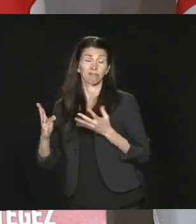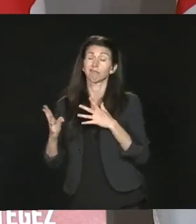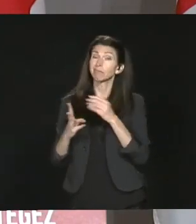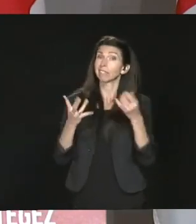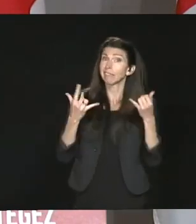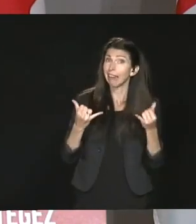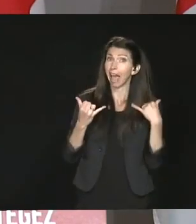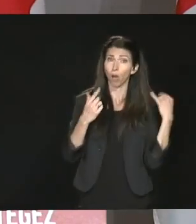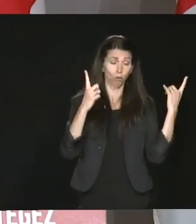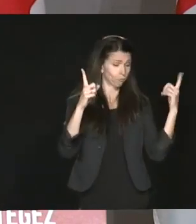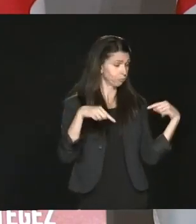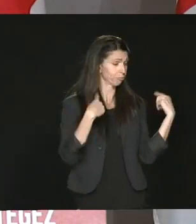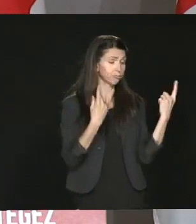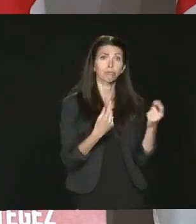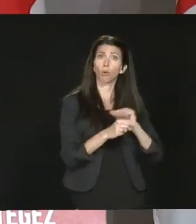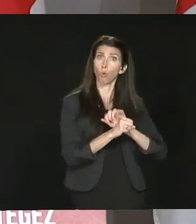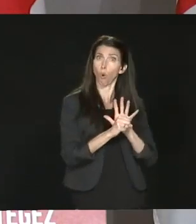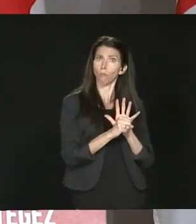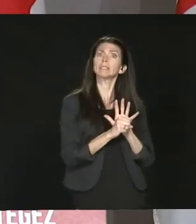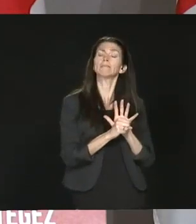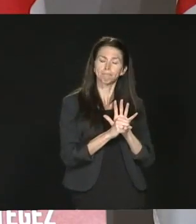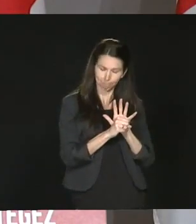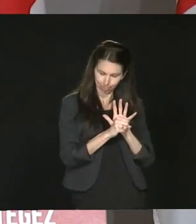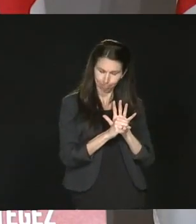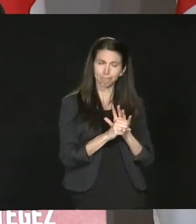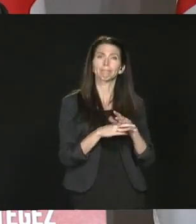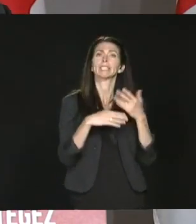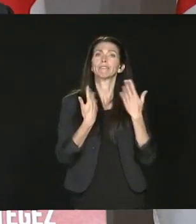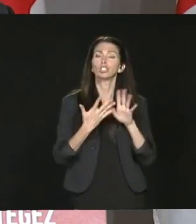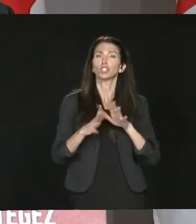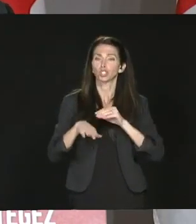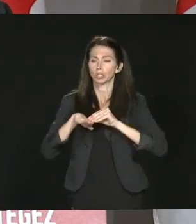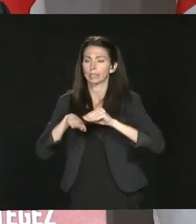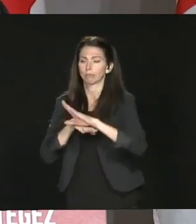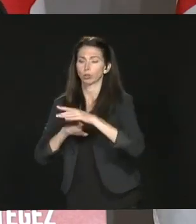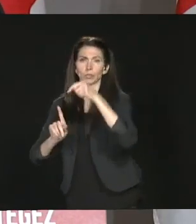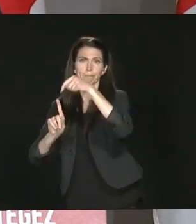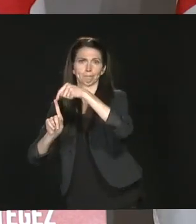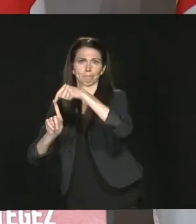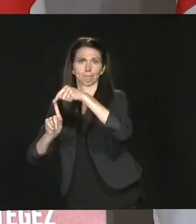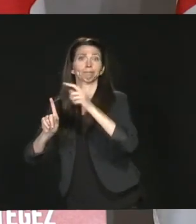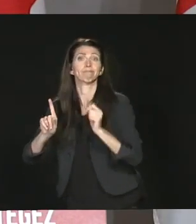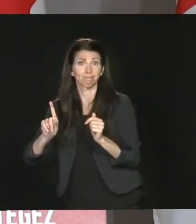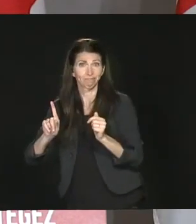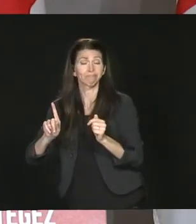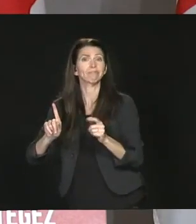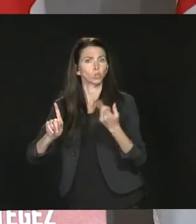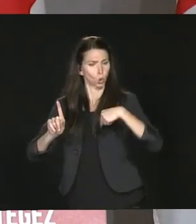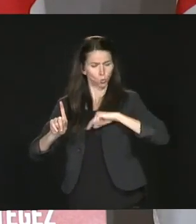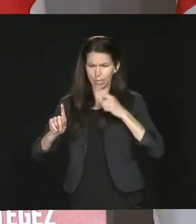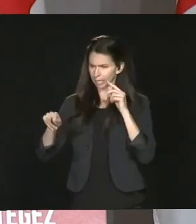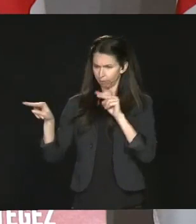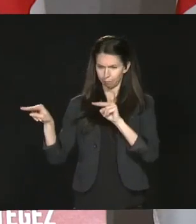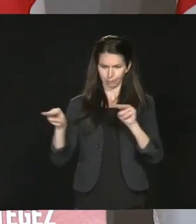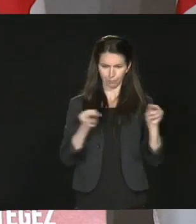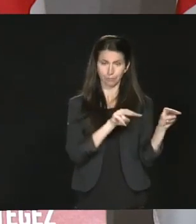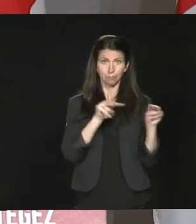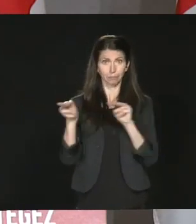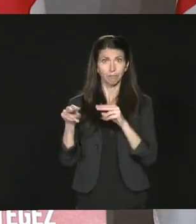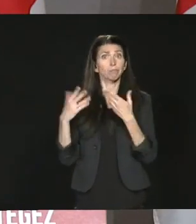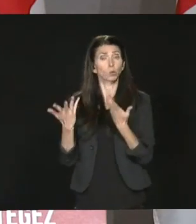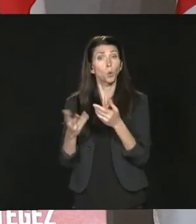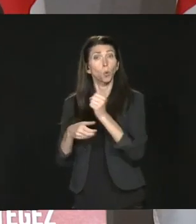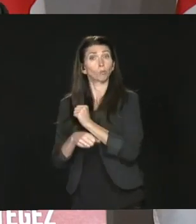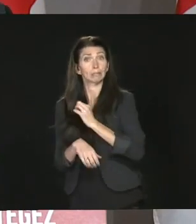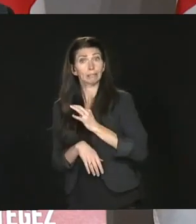institutions, and we have responded. In all of the infected institutions, staff, in partnership with public health and local health